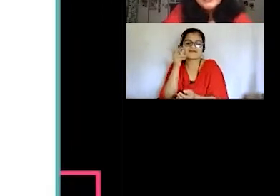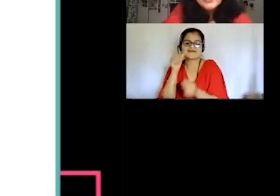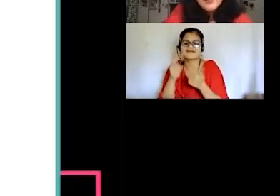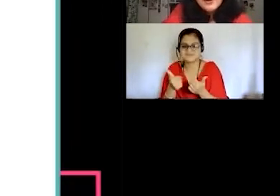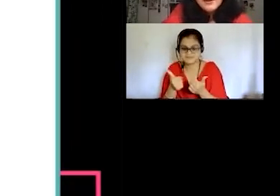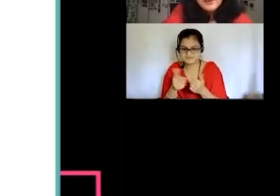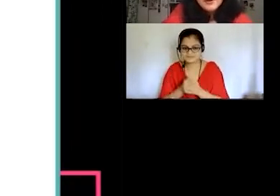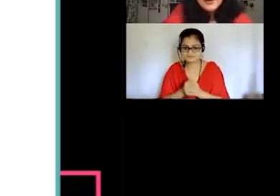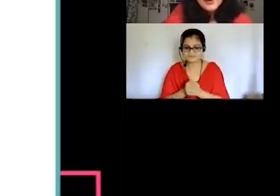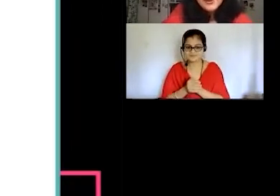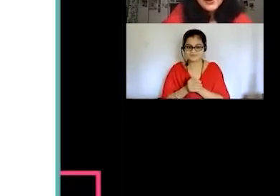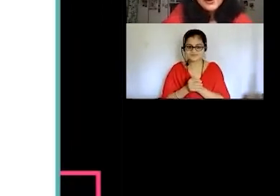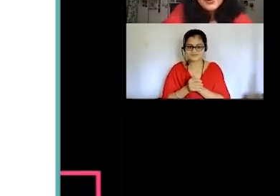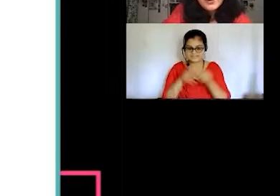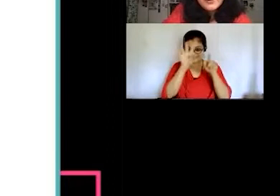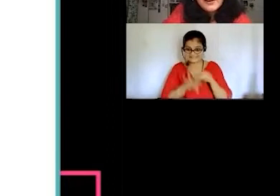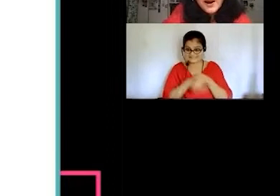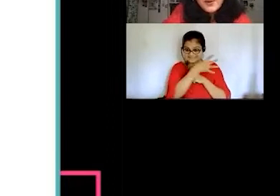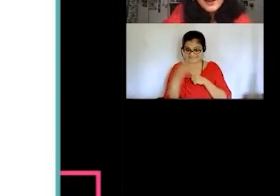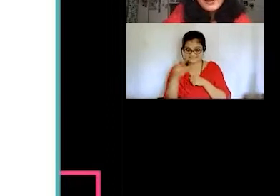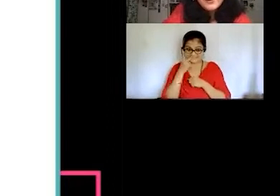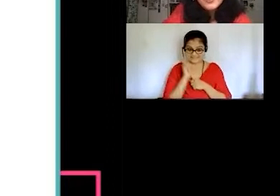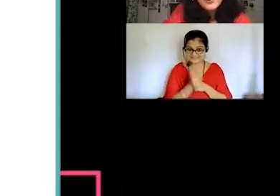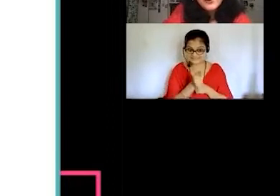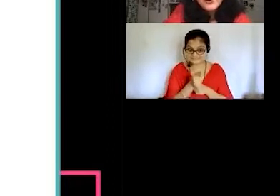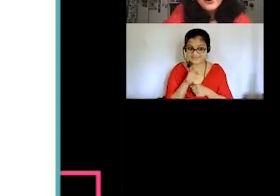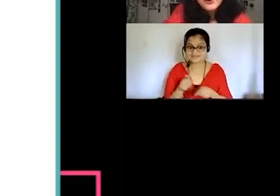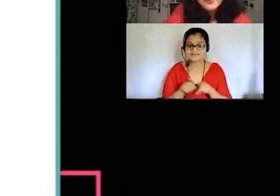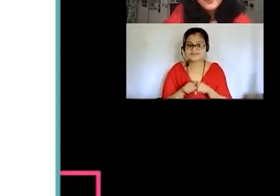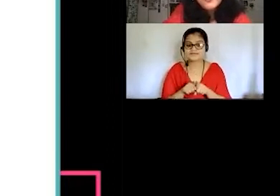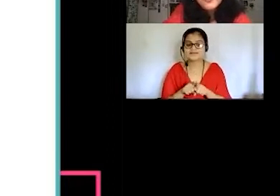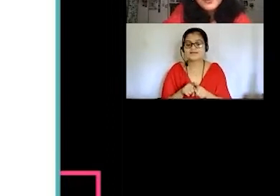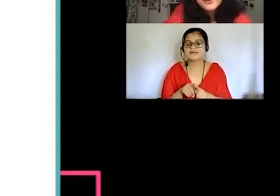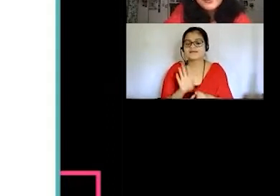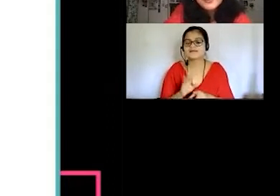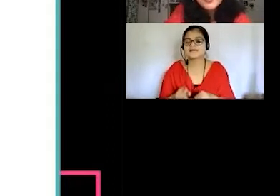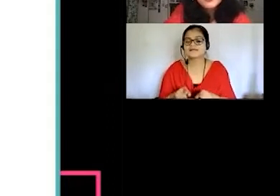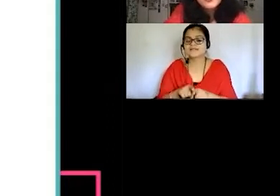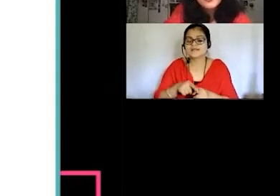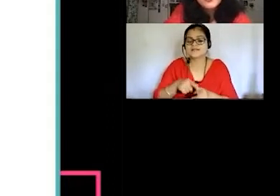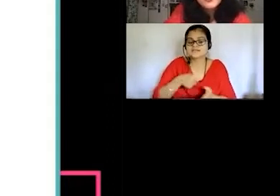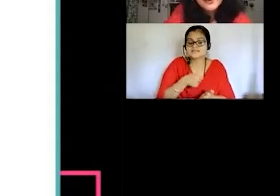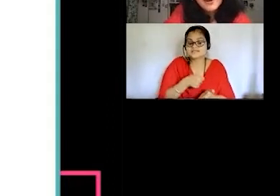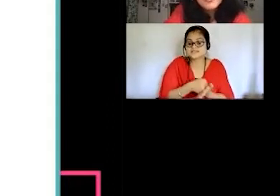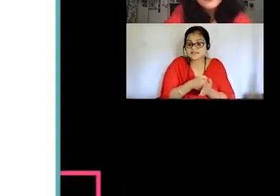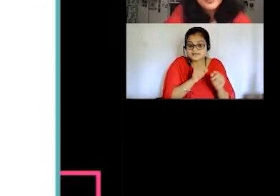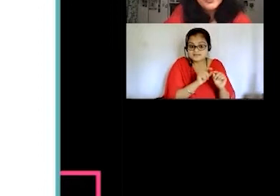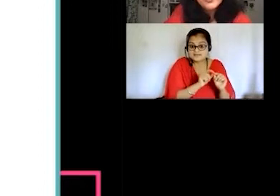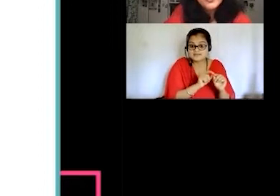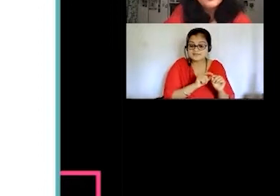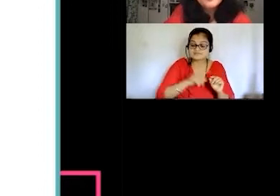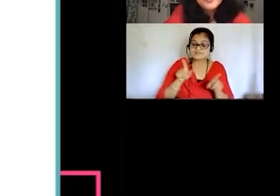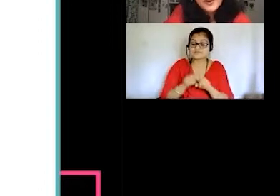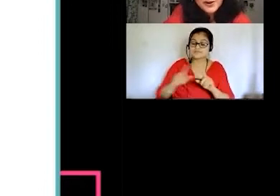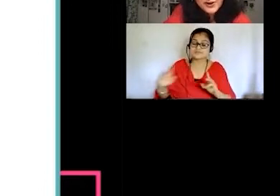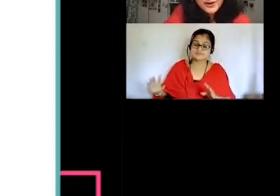The tabular representation now elevates your view from the foothills to the Himalayan range